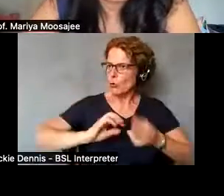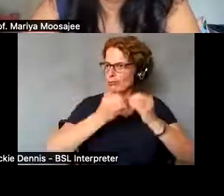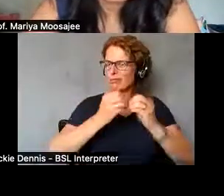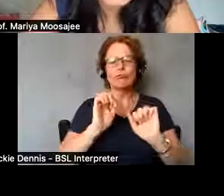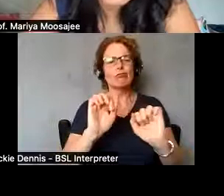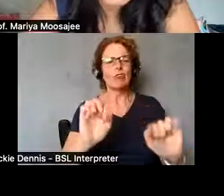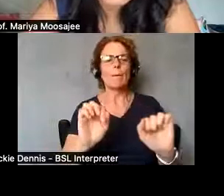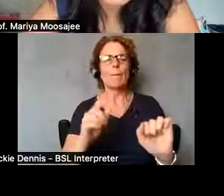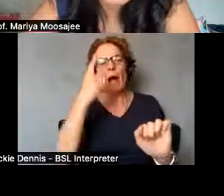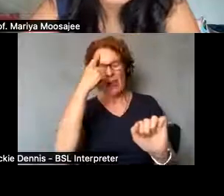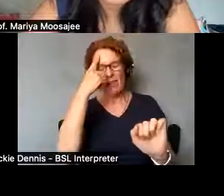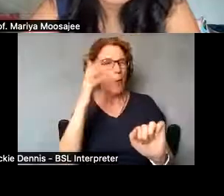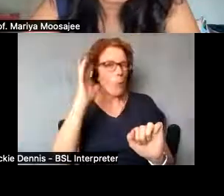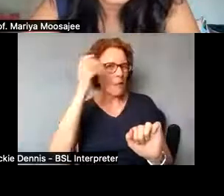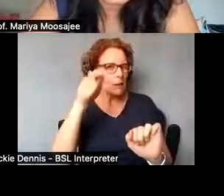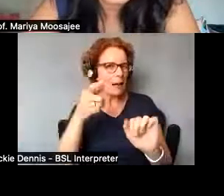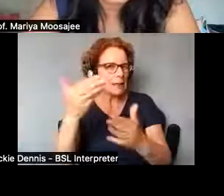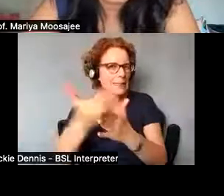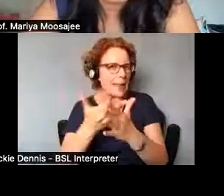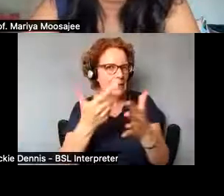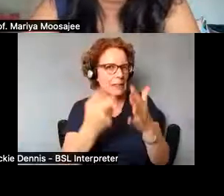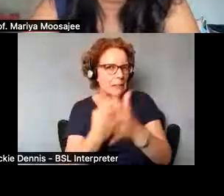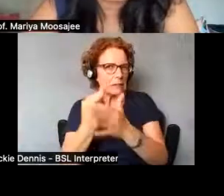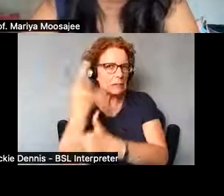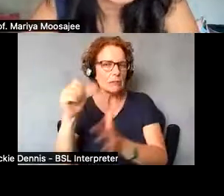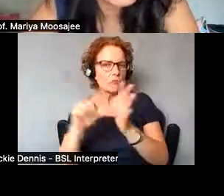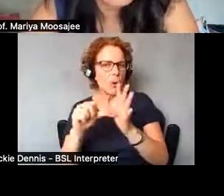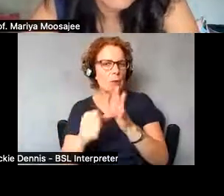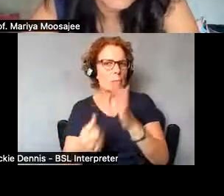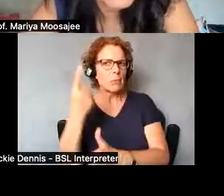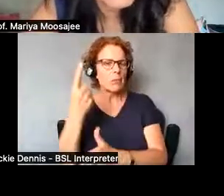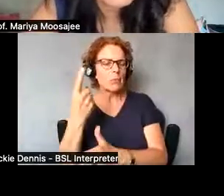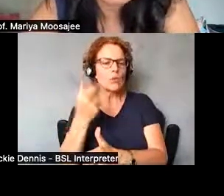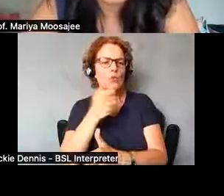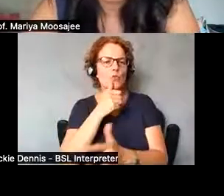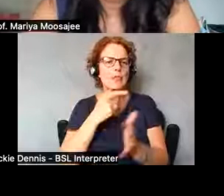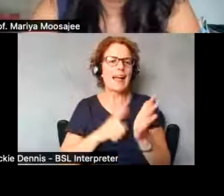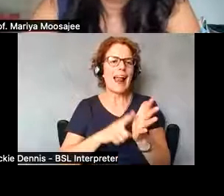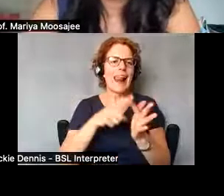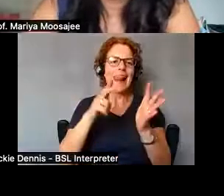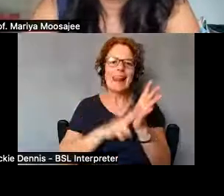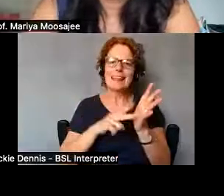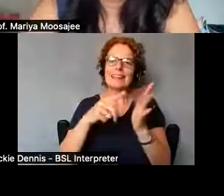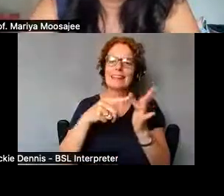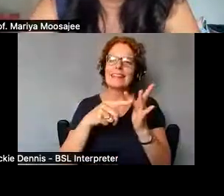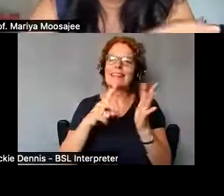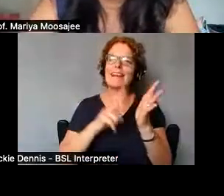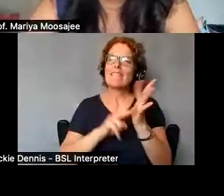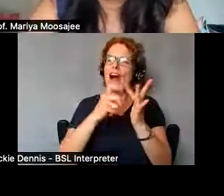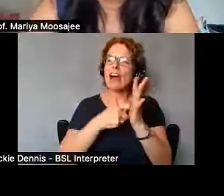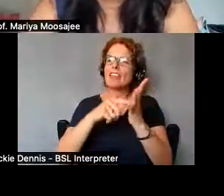were safety concerns relating to the use of the lentivirus. Now, I